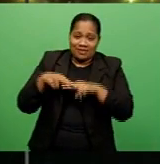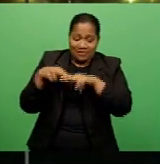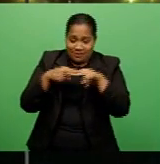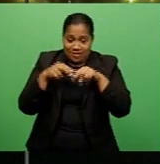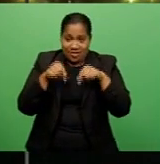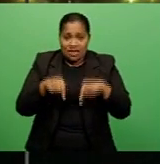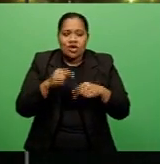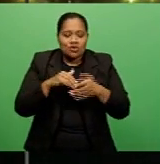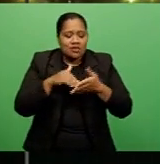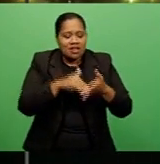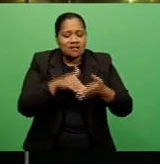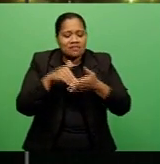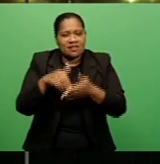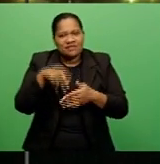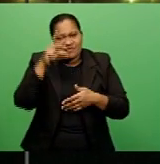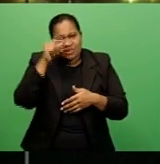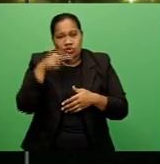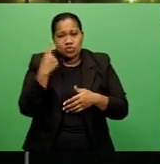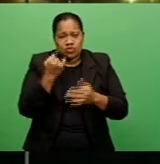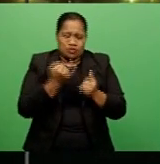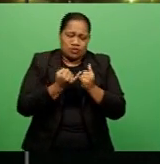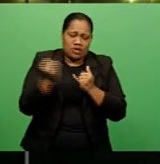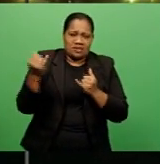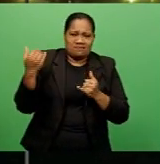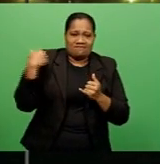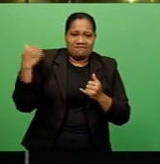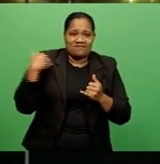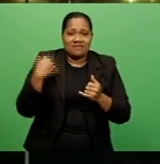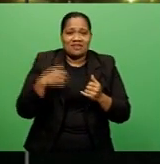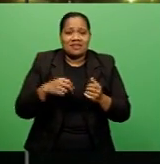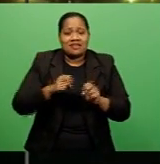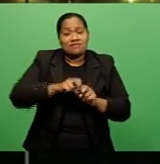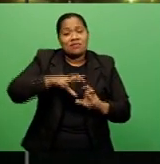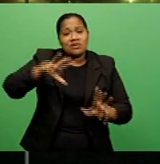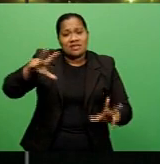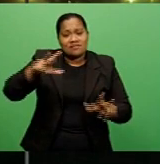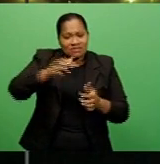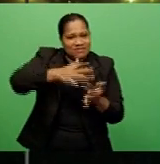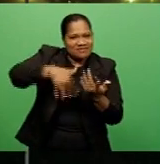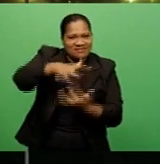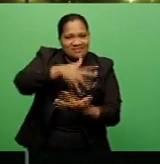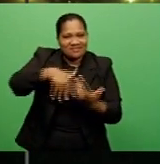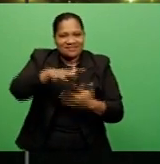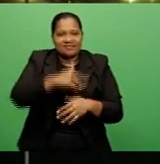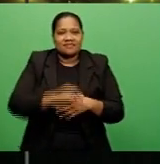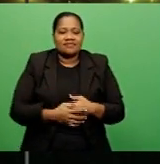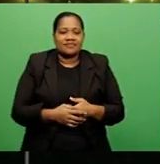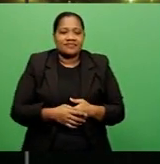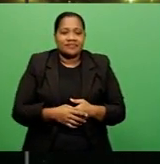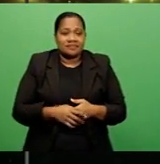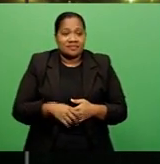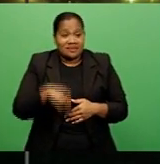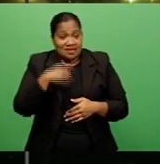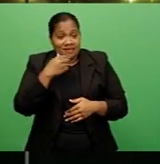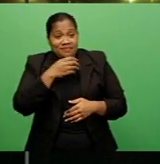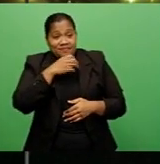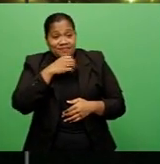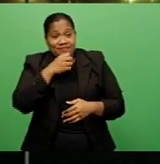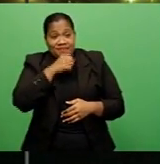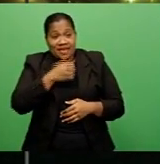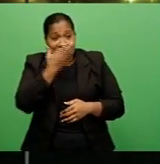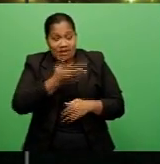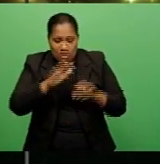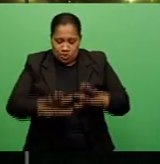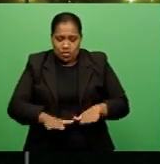were severely battered by Tropical Cyclone Yasa in Vunolevu. Kuroi Tantulala reports that Vuniwanga grew up from humble